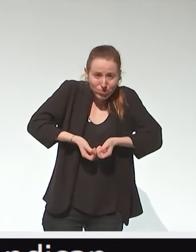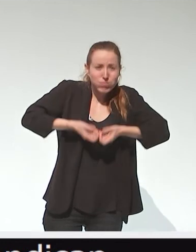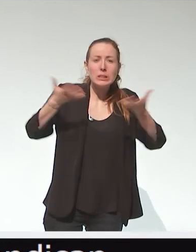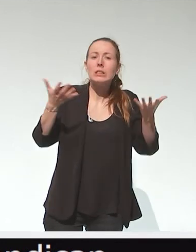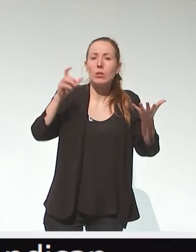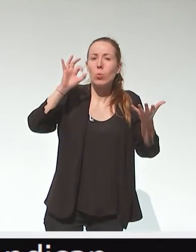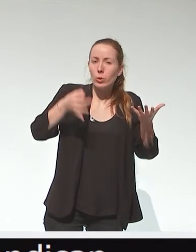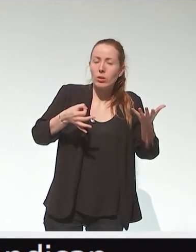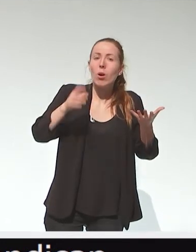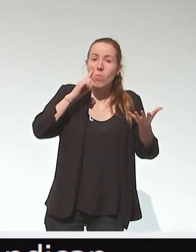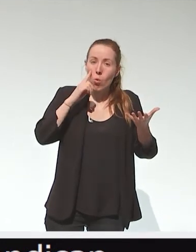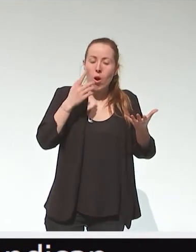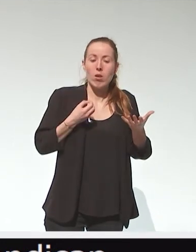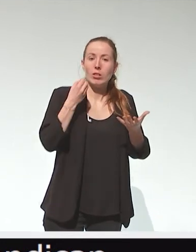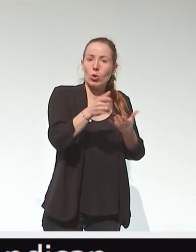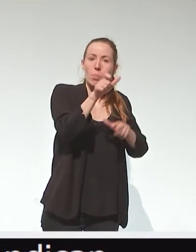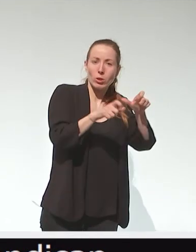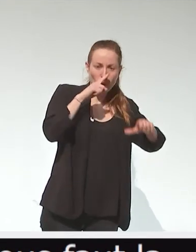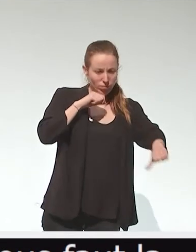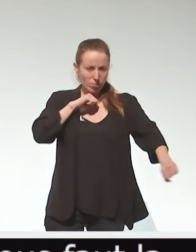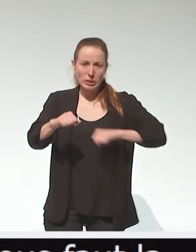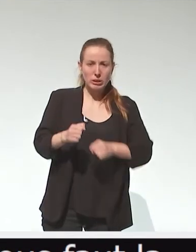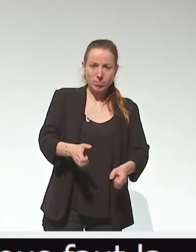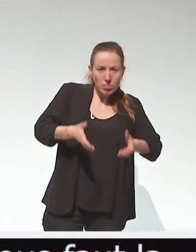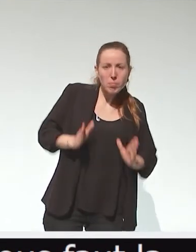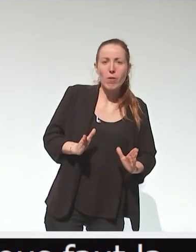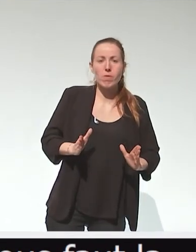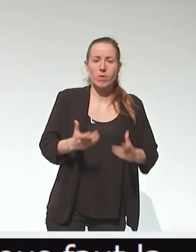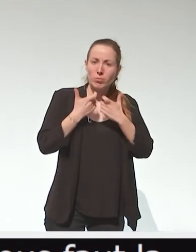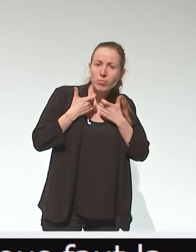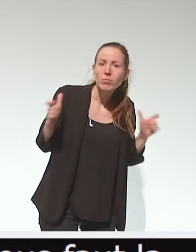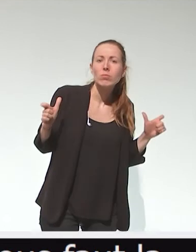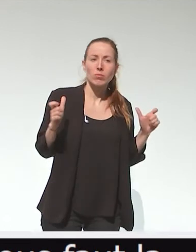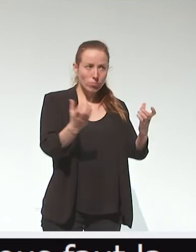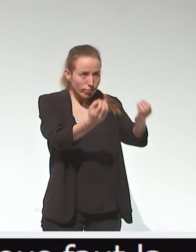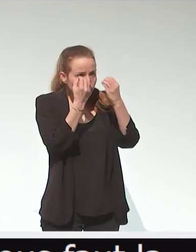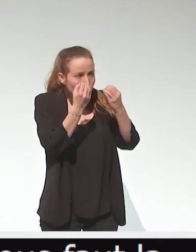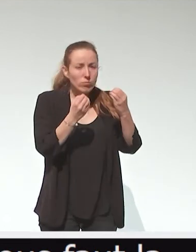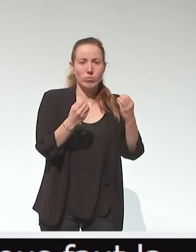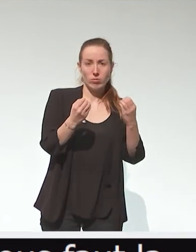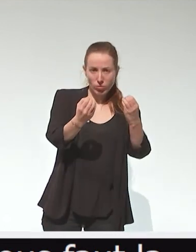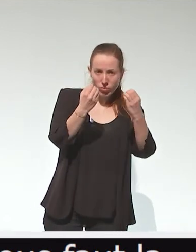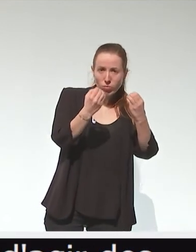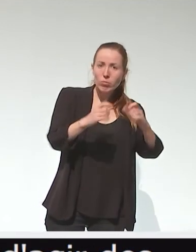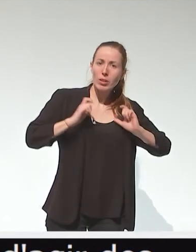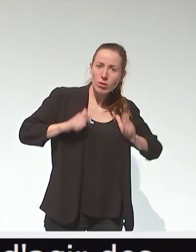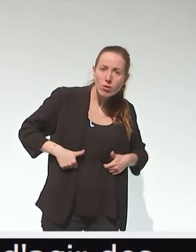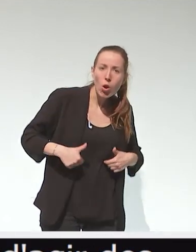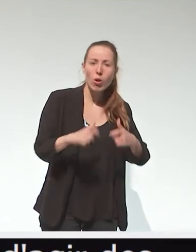further, because this improves agency of PWDs, access to education,